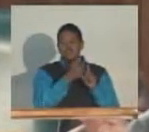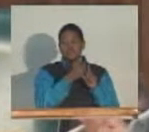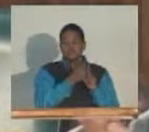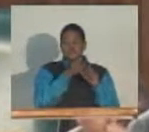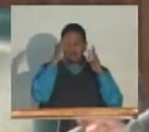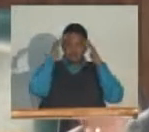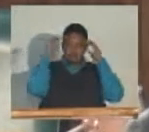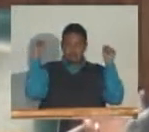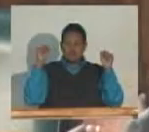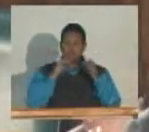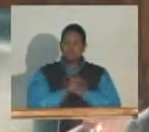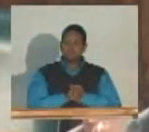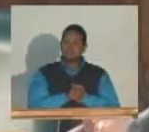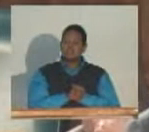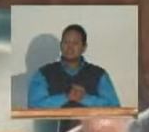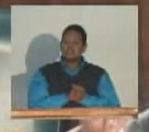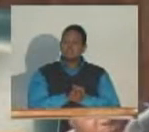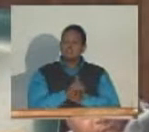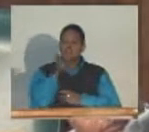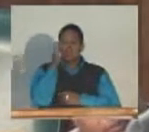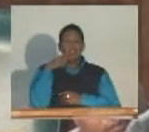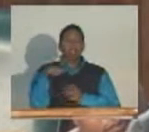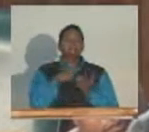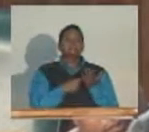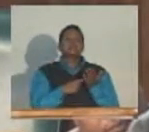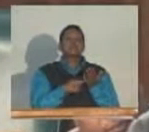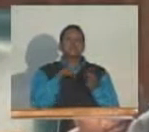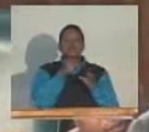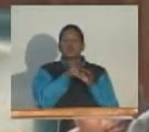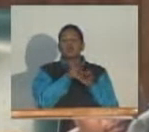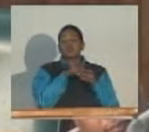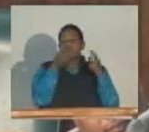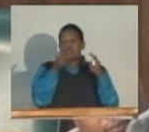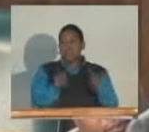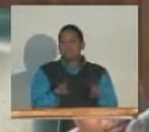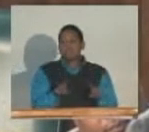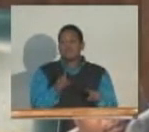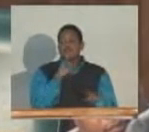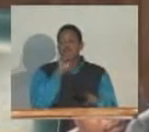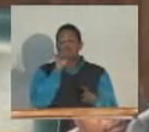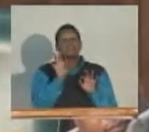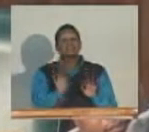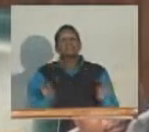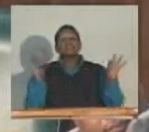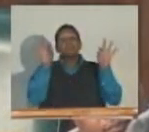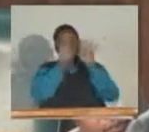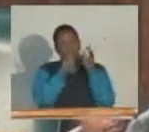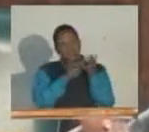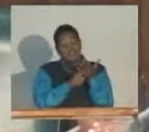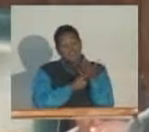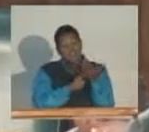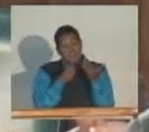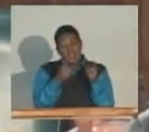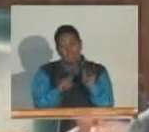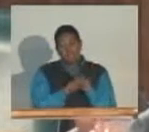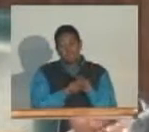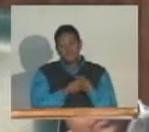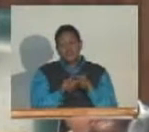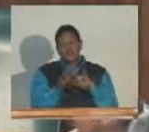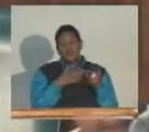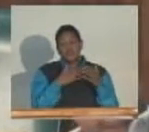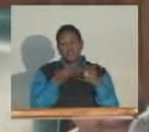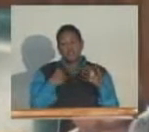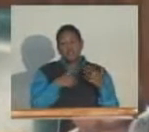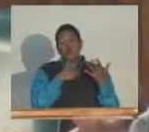of the Senate to resume the debate on the CCJ bills. It is a fundamental debate as to whether or